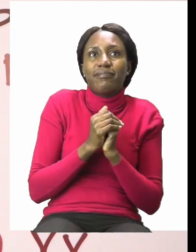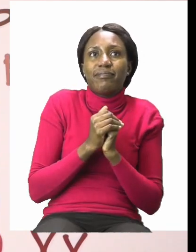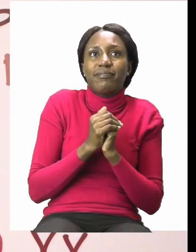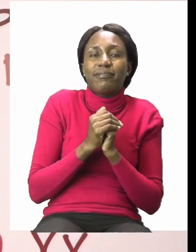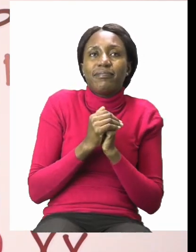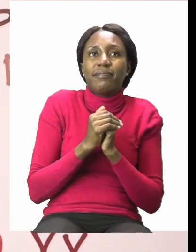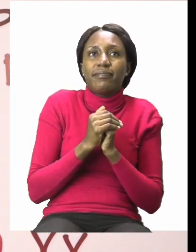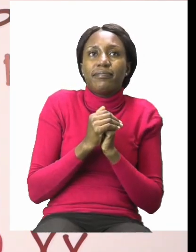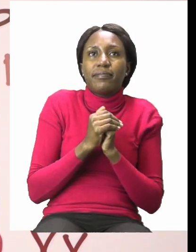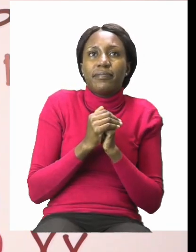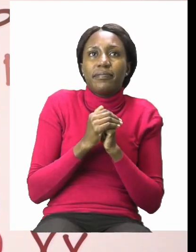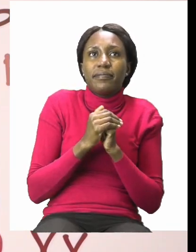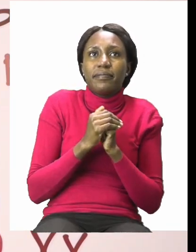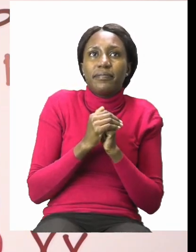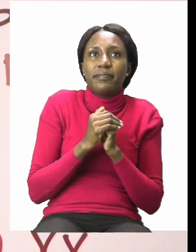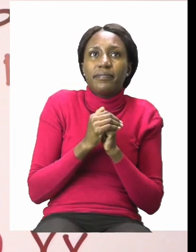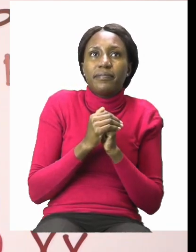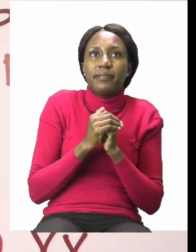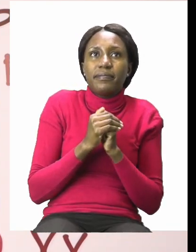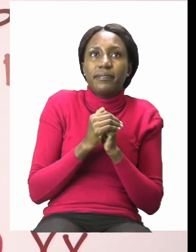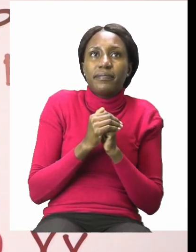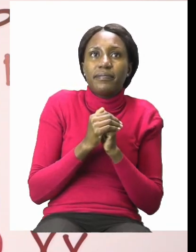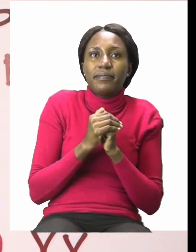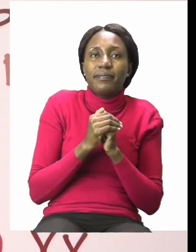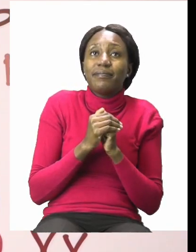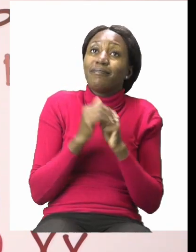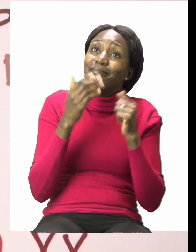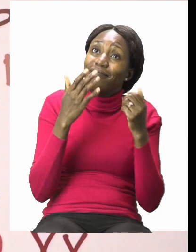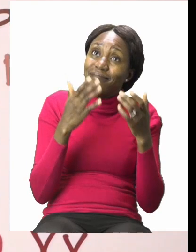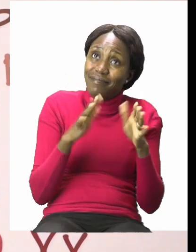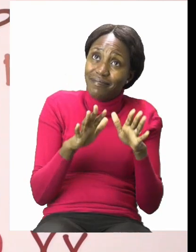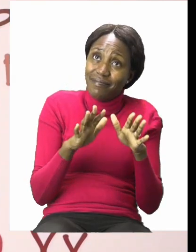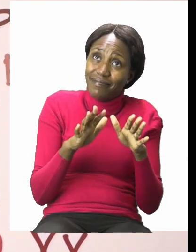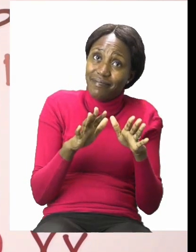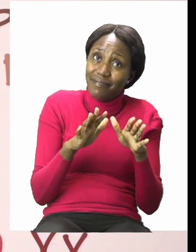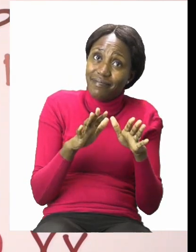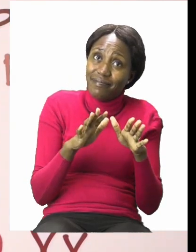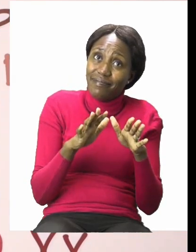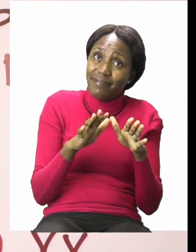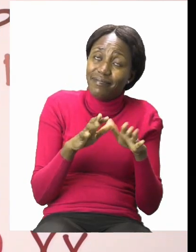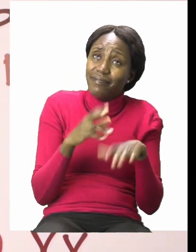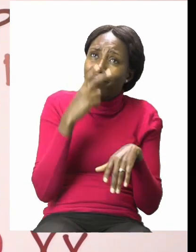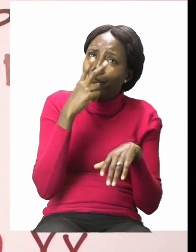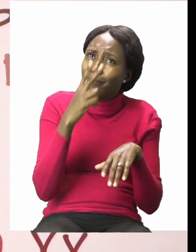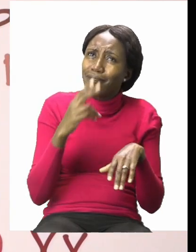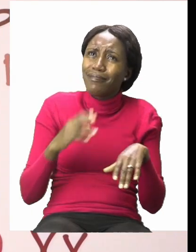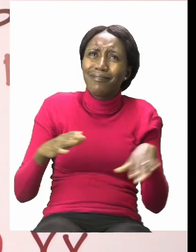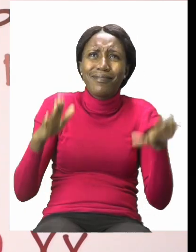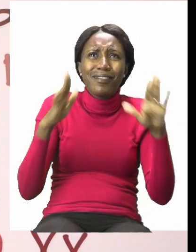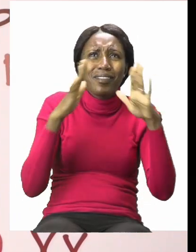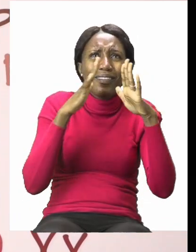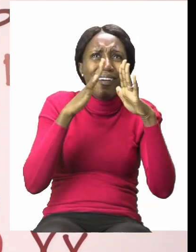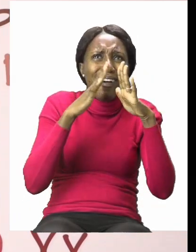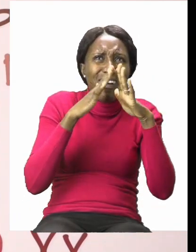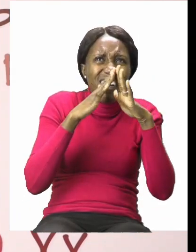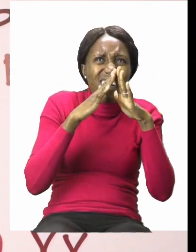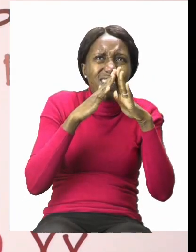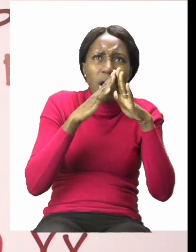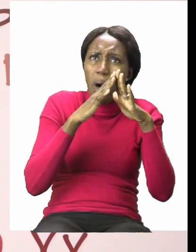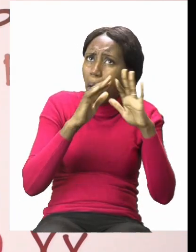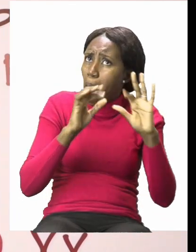lid back on. Then after that, I want you to check if your house really does look like a